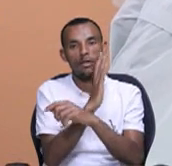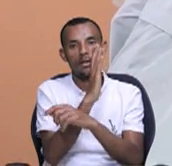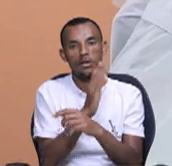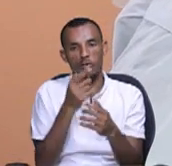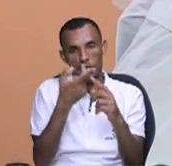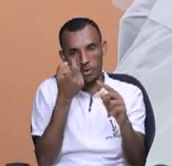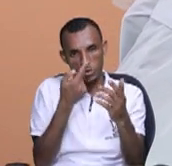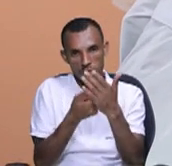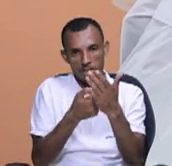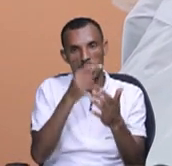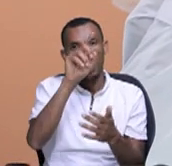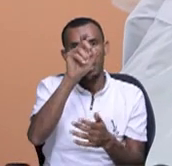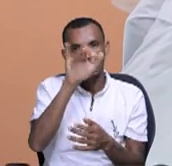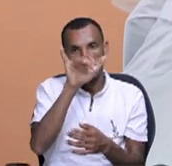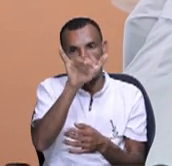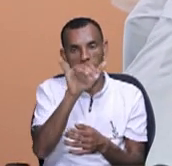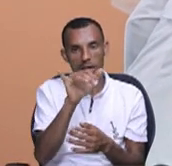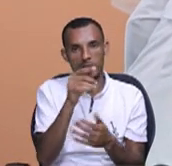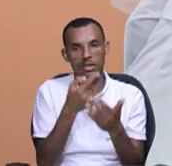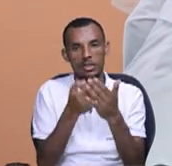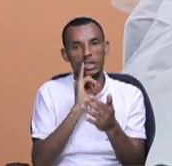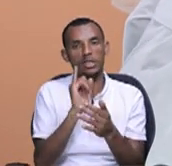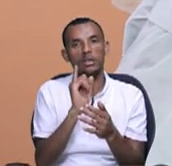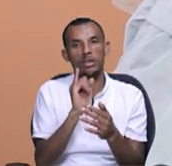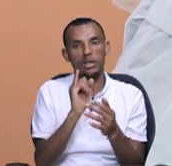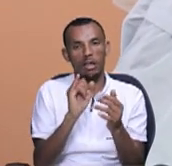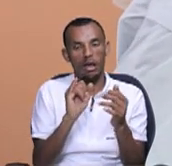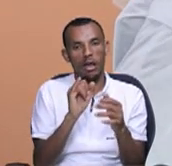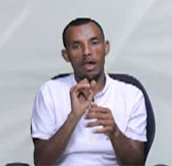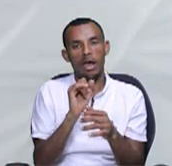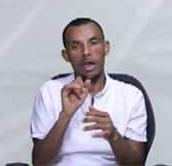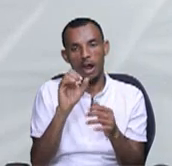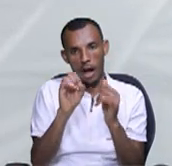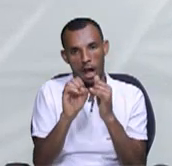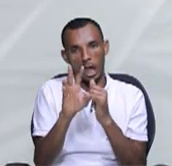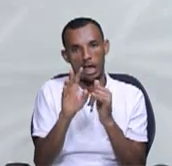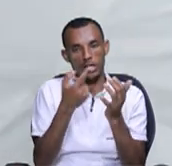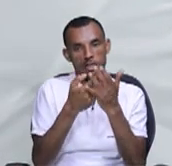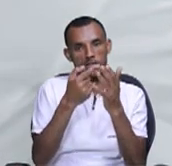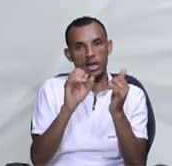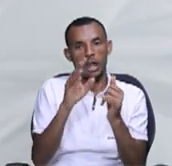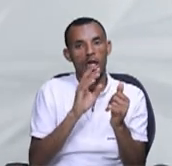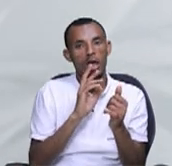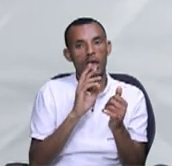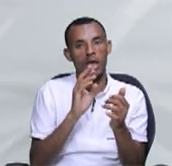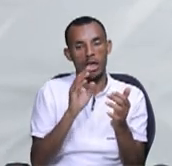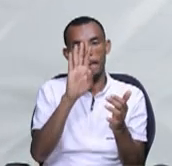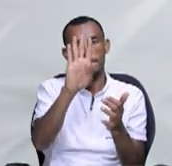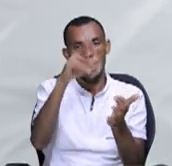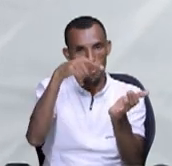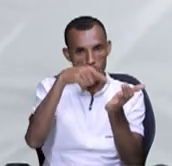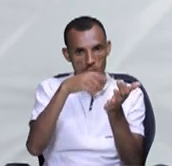From this xy plane, there is a ray. This ray has B point here,